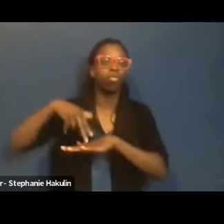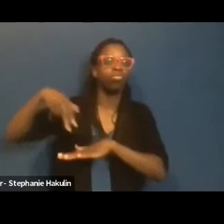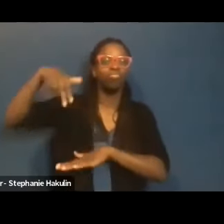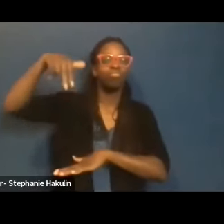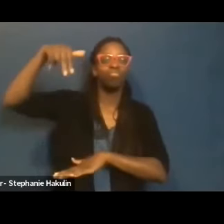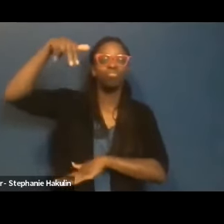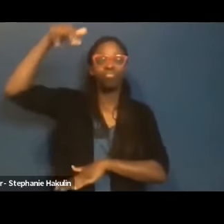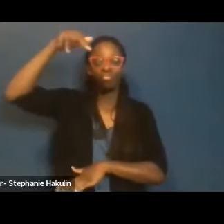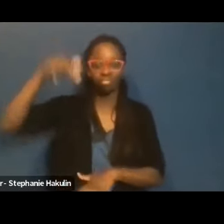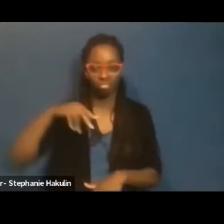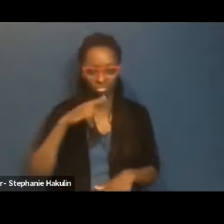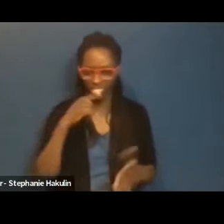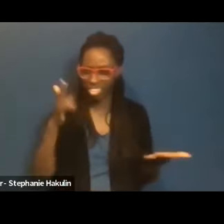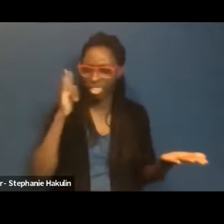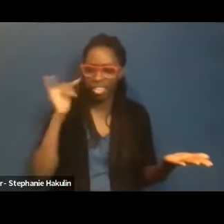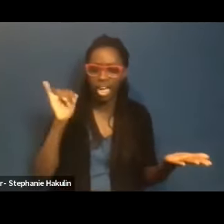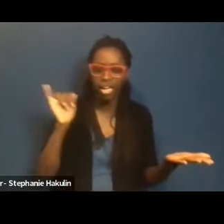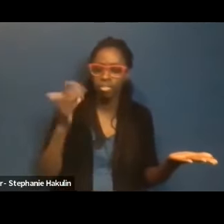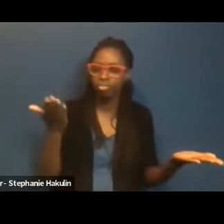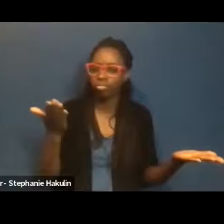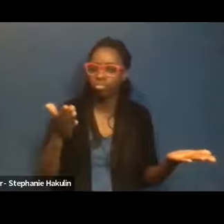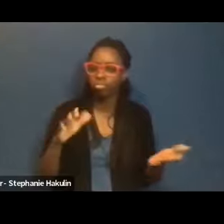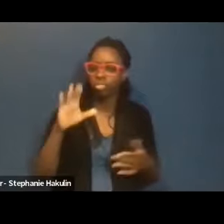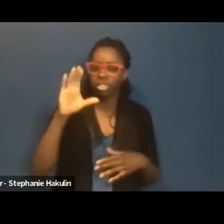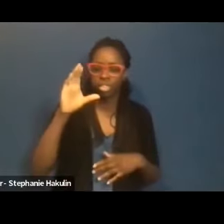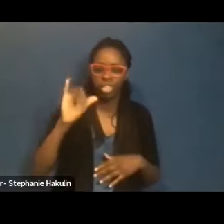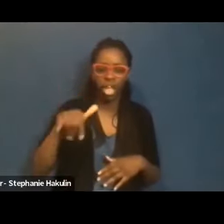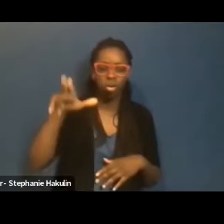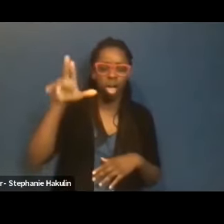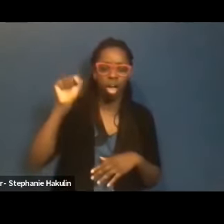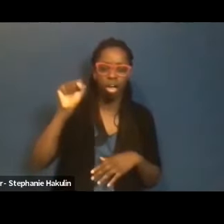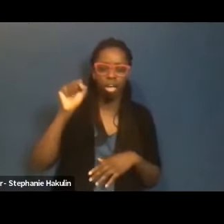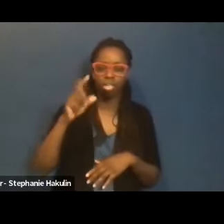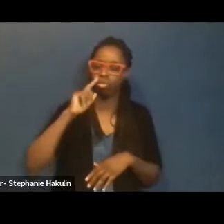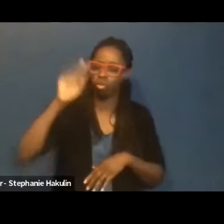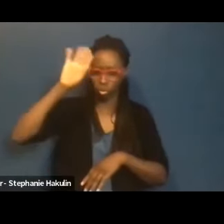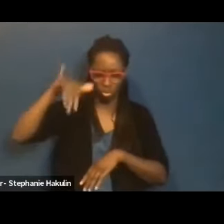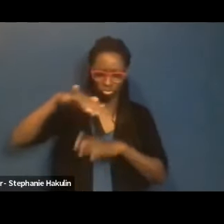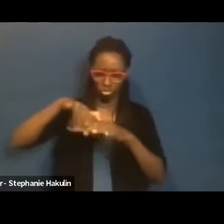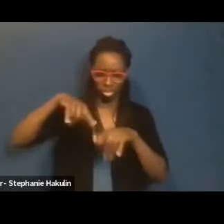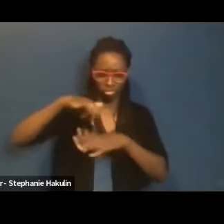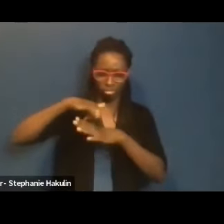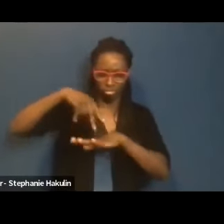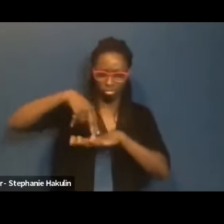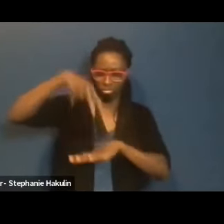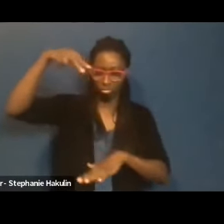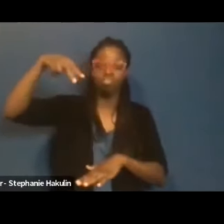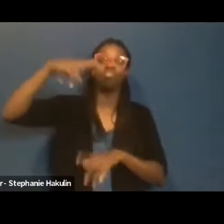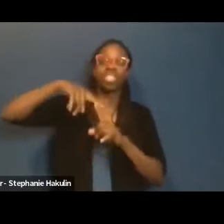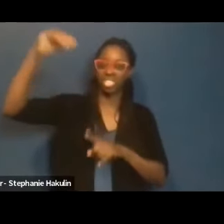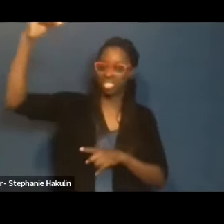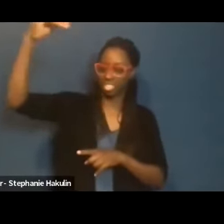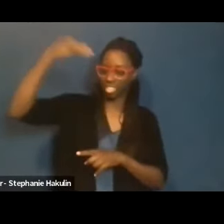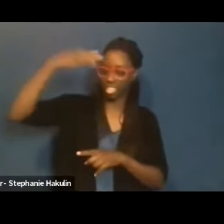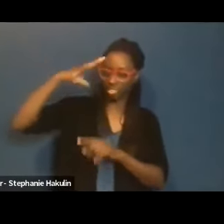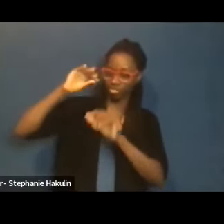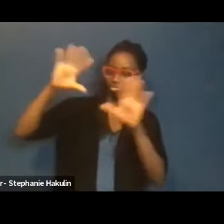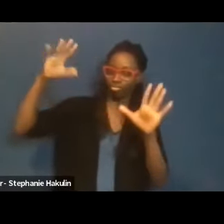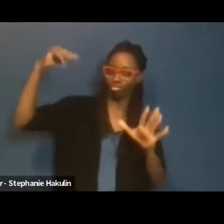he cannot fly too close to the sun. Knows that's exactly where I'll take him and show him nothing but